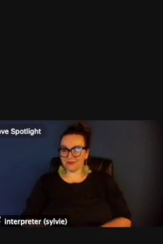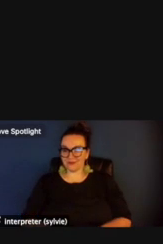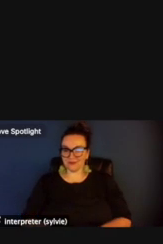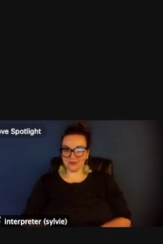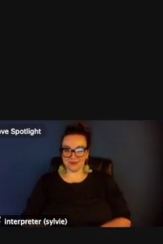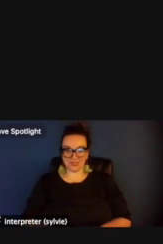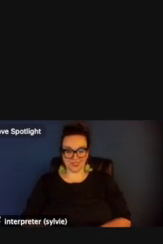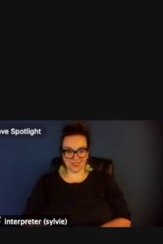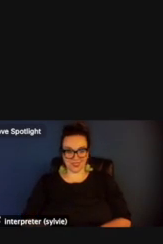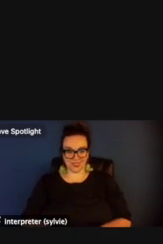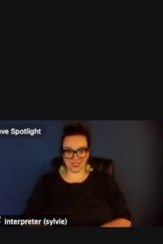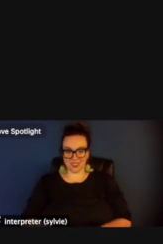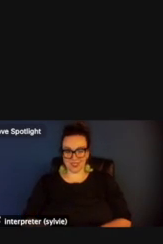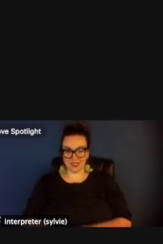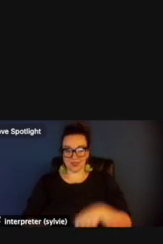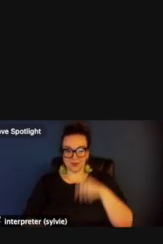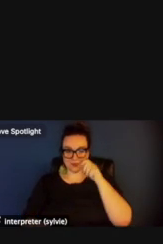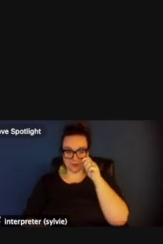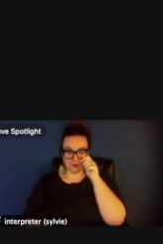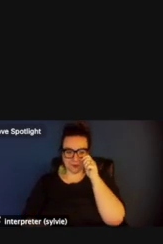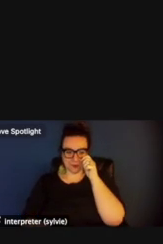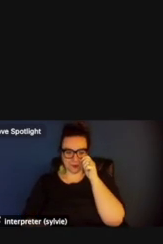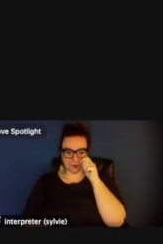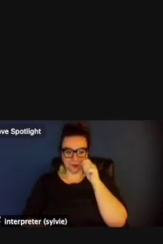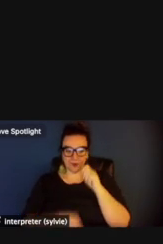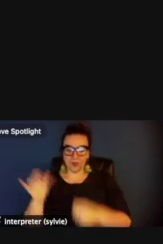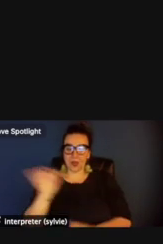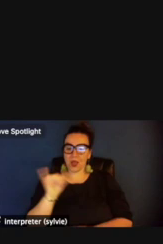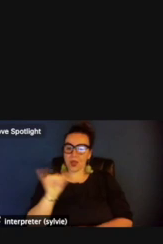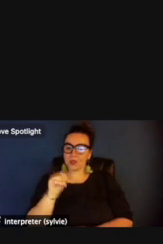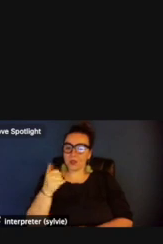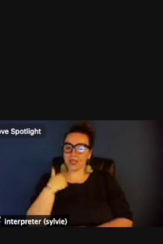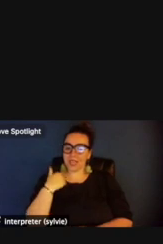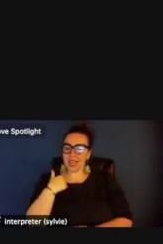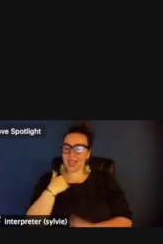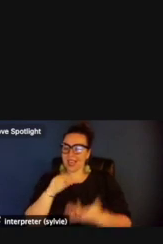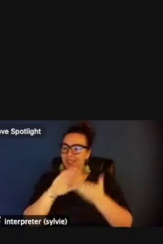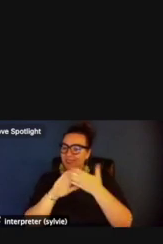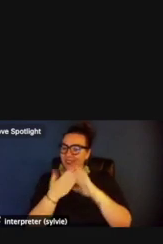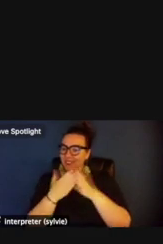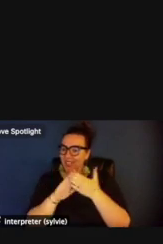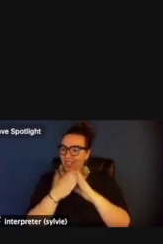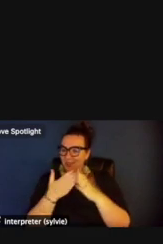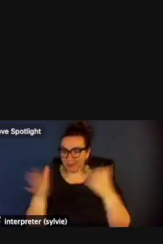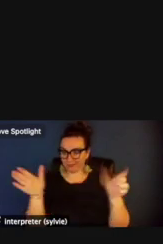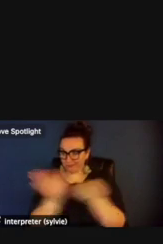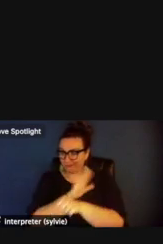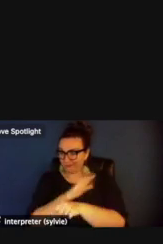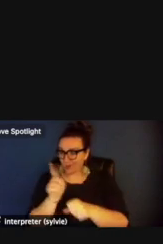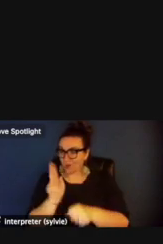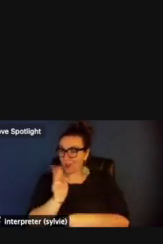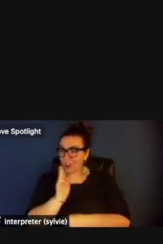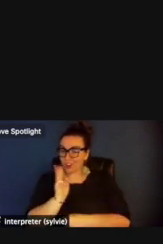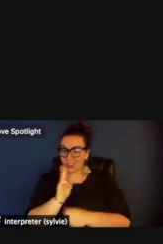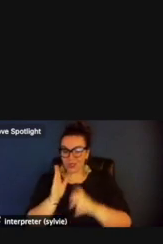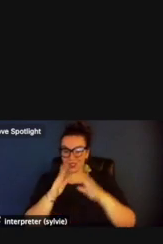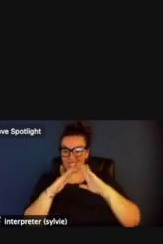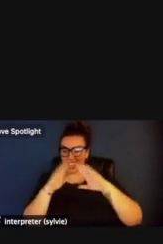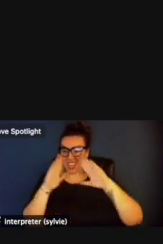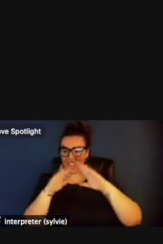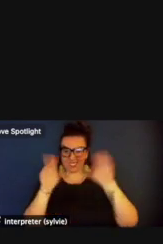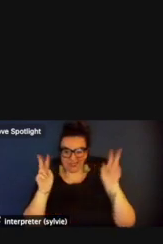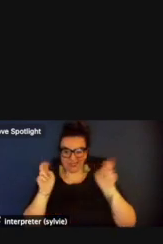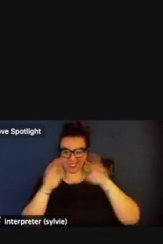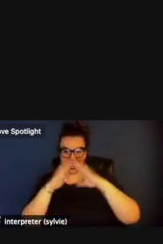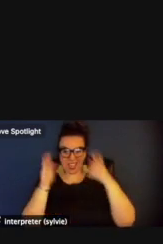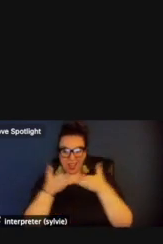But it was beautiful there. So it also, this is in Ha Long Bay, they have towns that are just in the water. Right, so these are like houseboats, but they're actually,